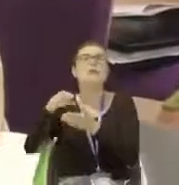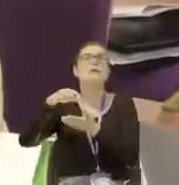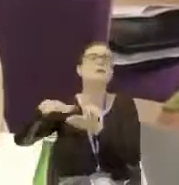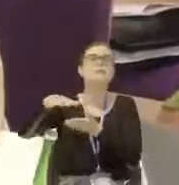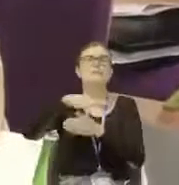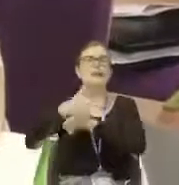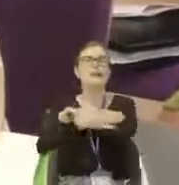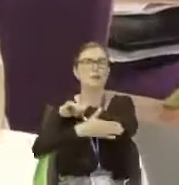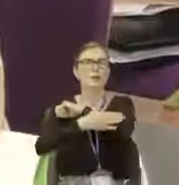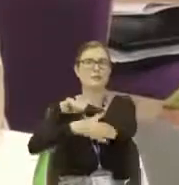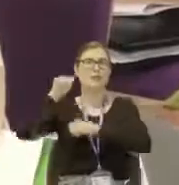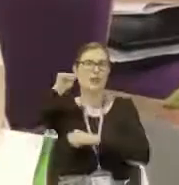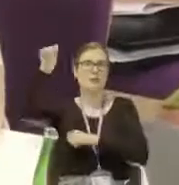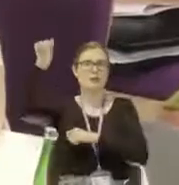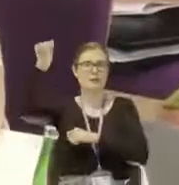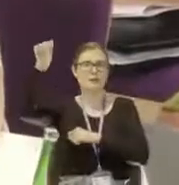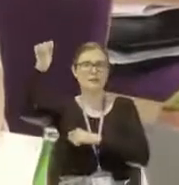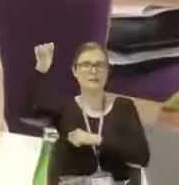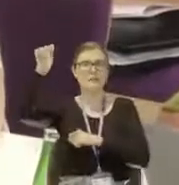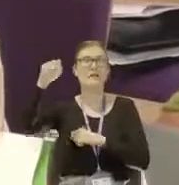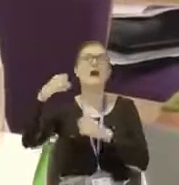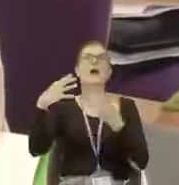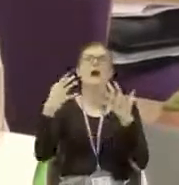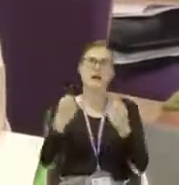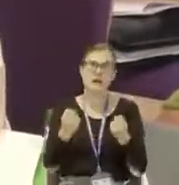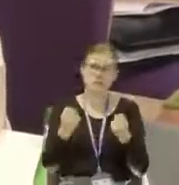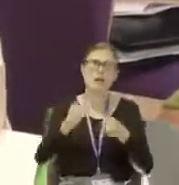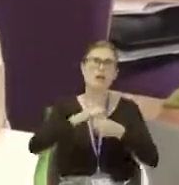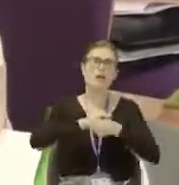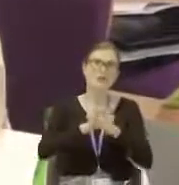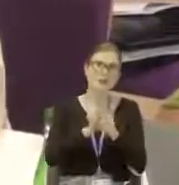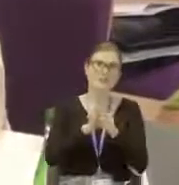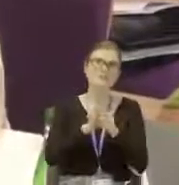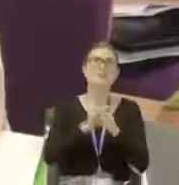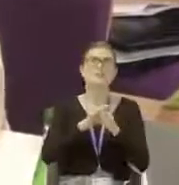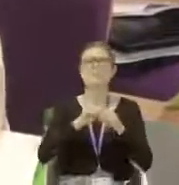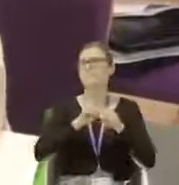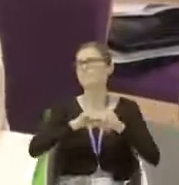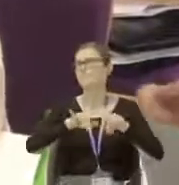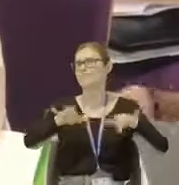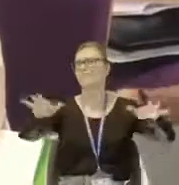the end of last year. So most of the cities in our region